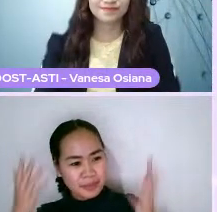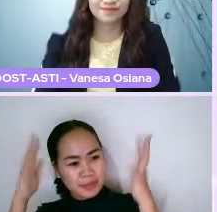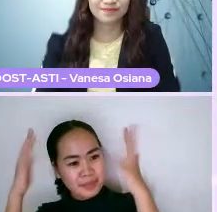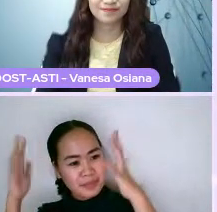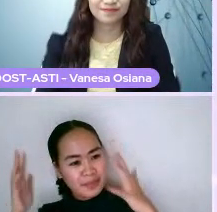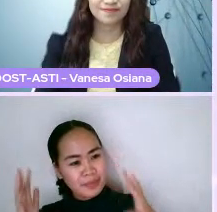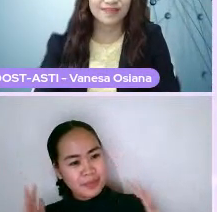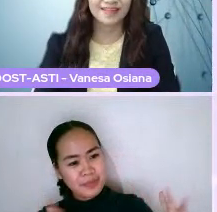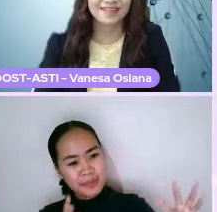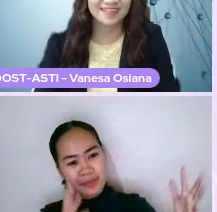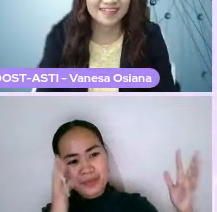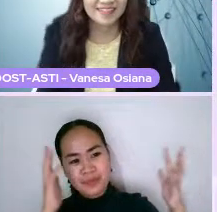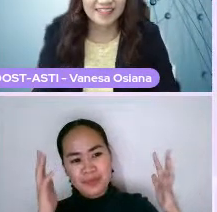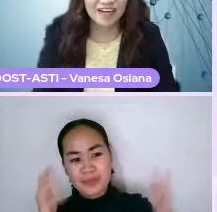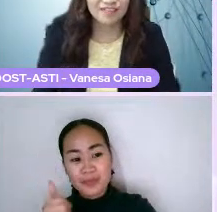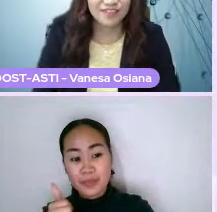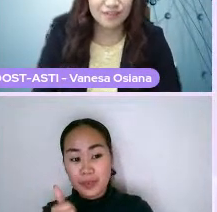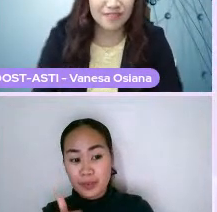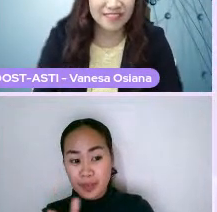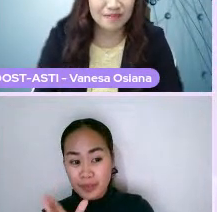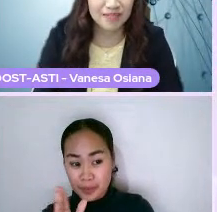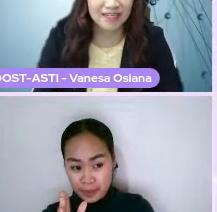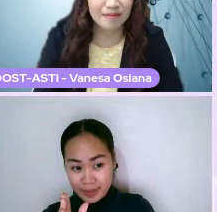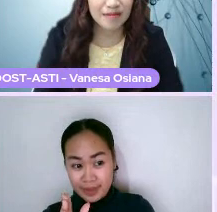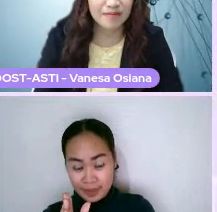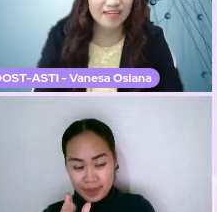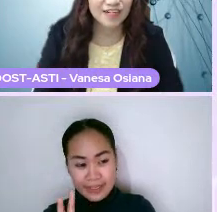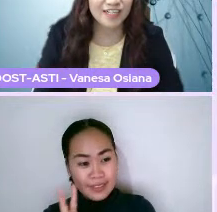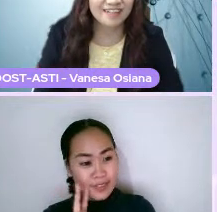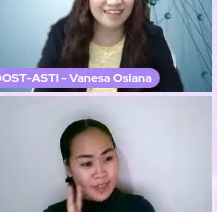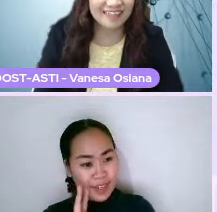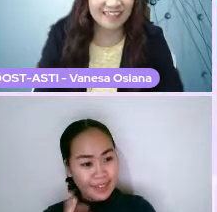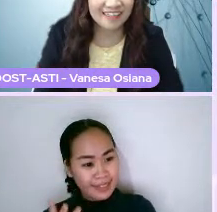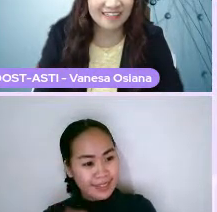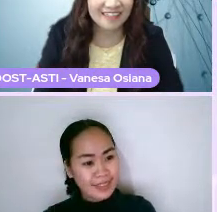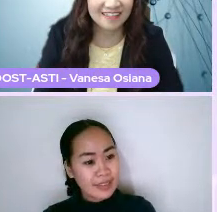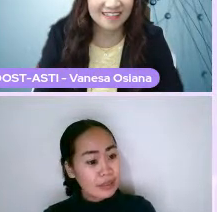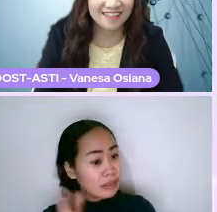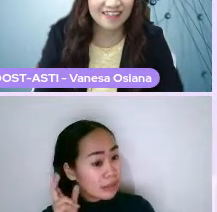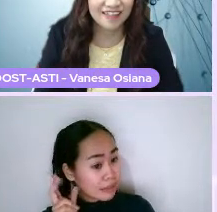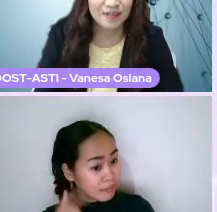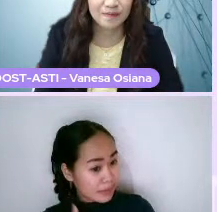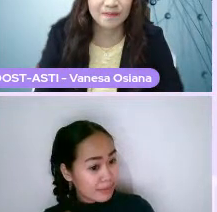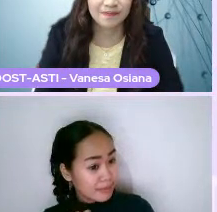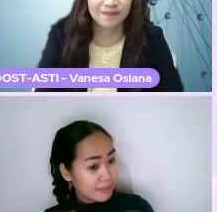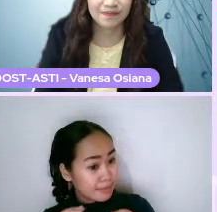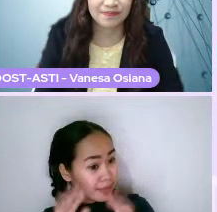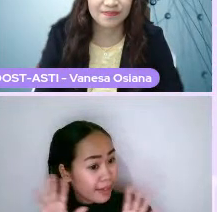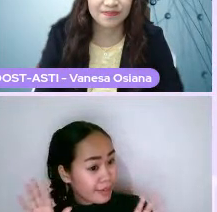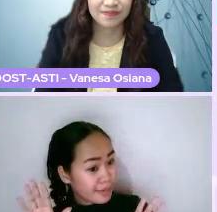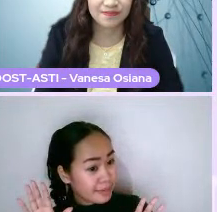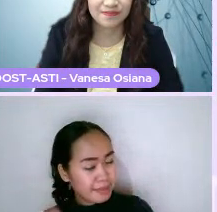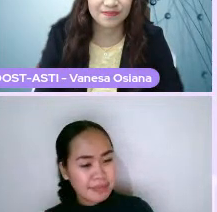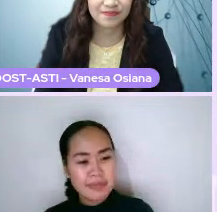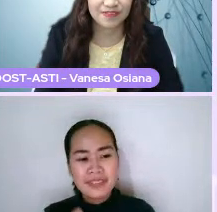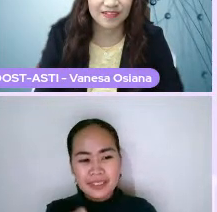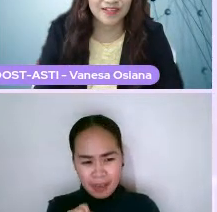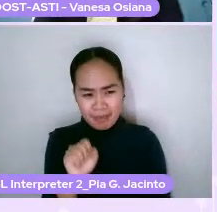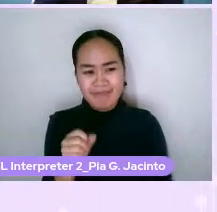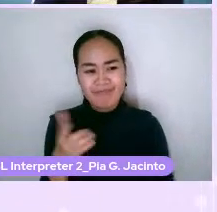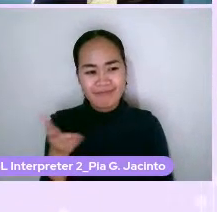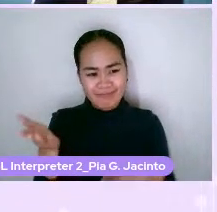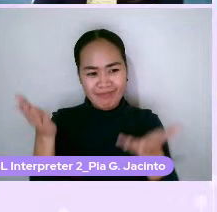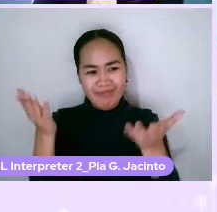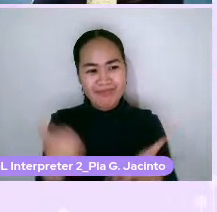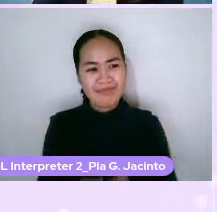Good afternoon, Ms. Van. Good afternoon, Ms. Camille. Am I being heard clearly? Yes po, the screen is yours.